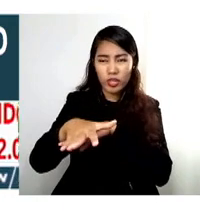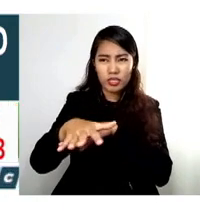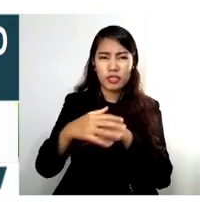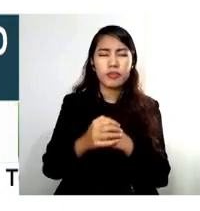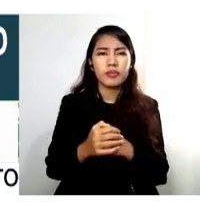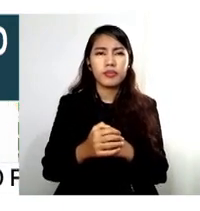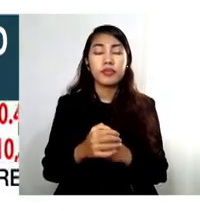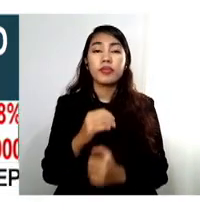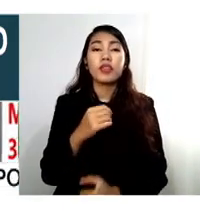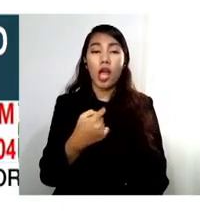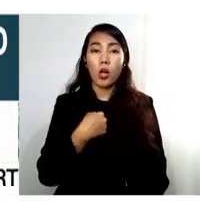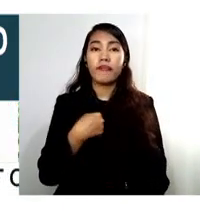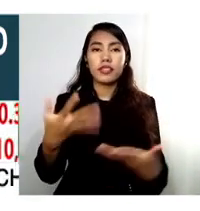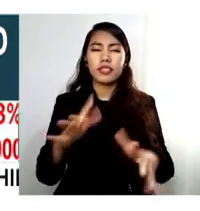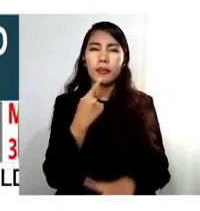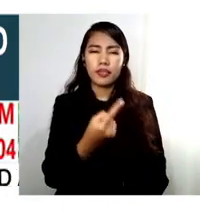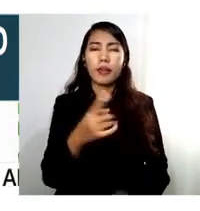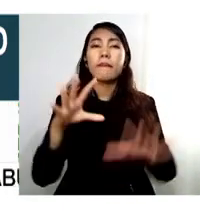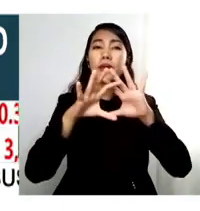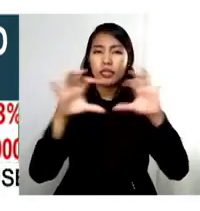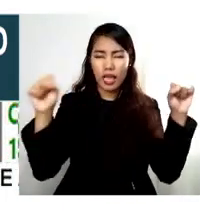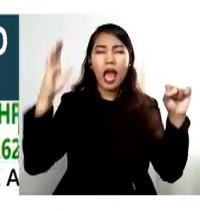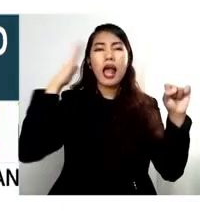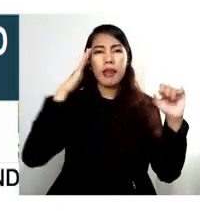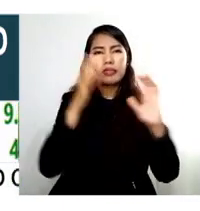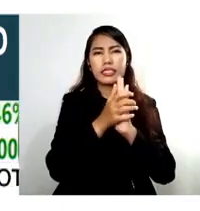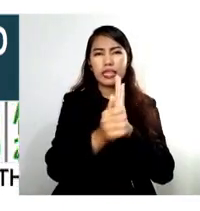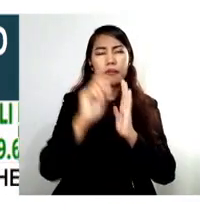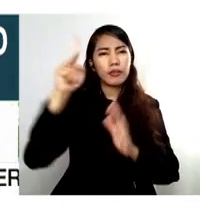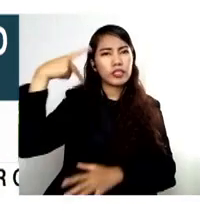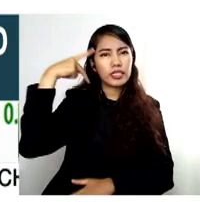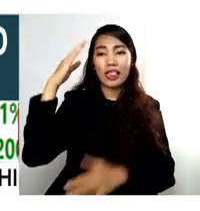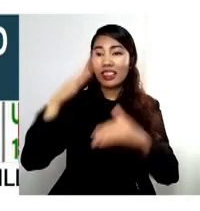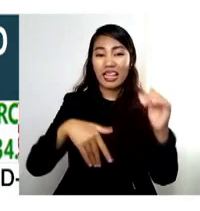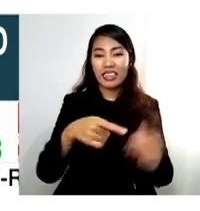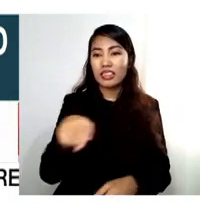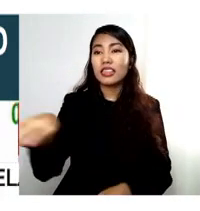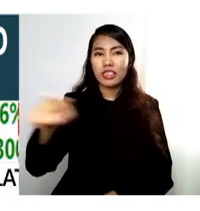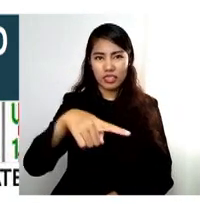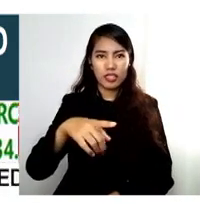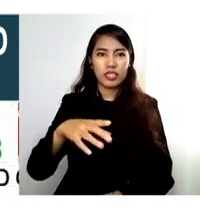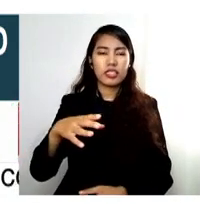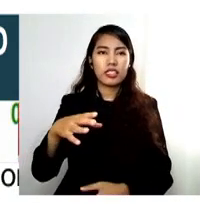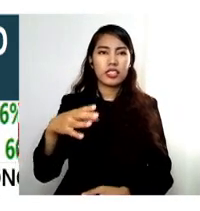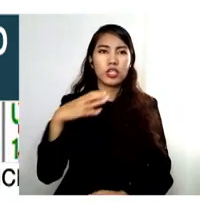said, the president is a far more seasoned politician than any of them in the House right now.